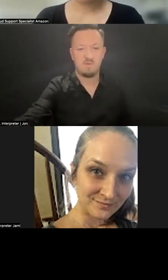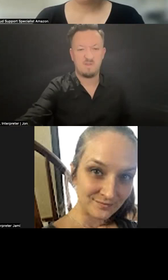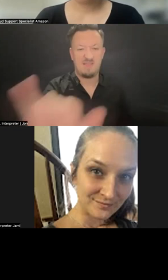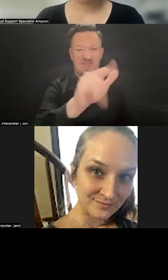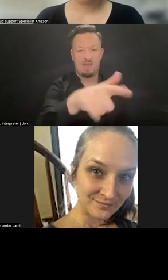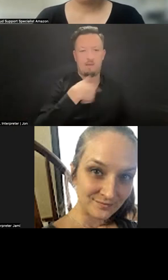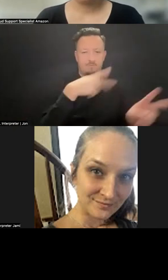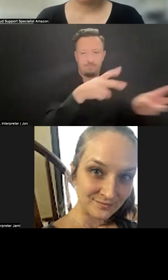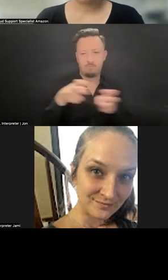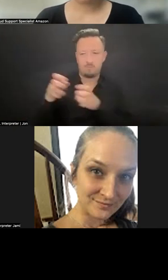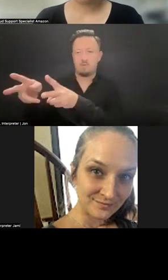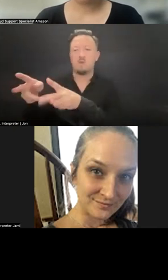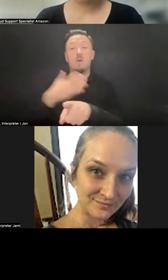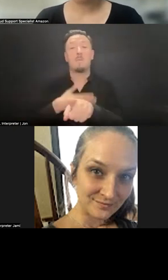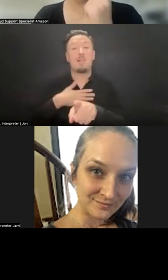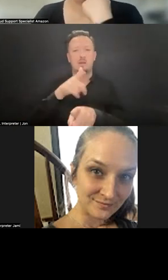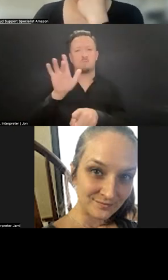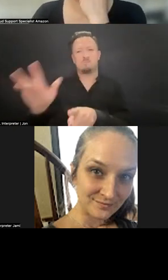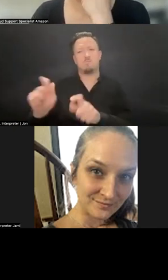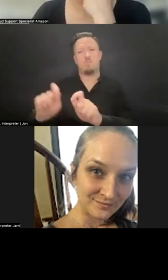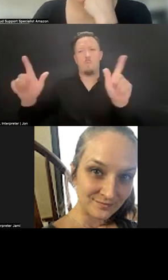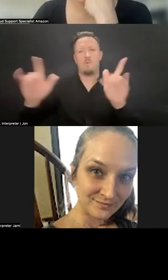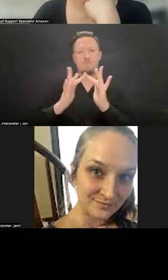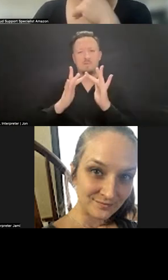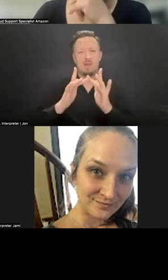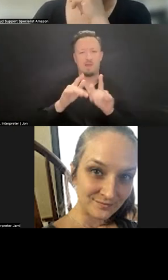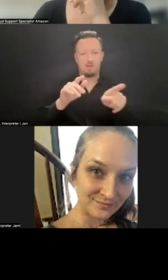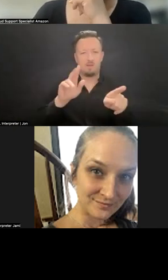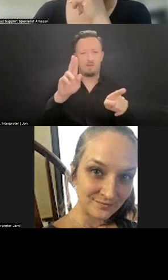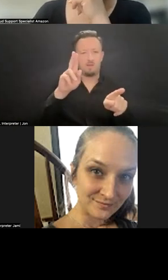So everybody go to this URL. Here we go.